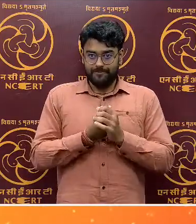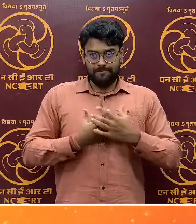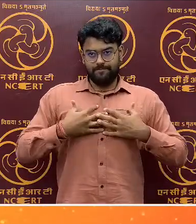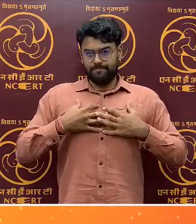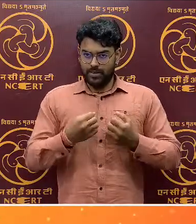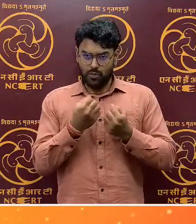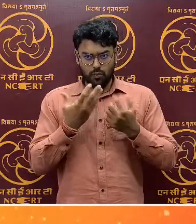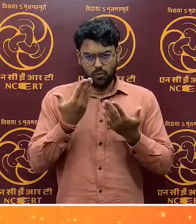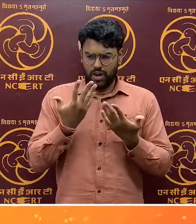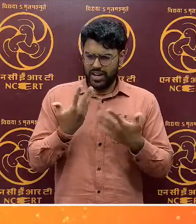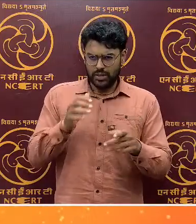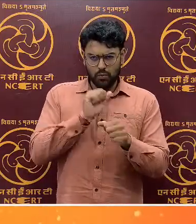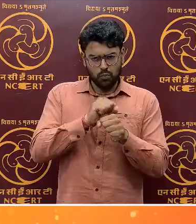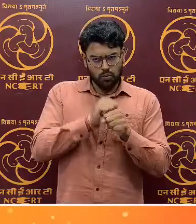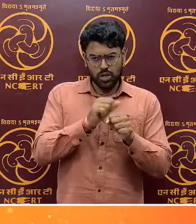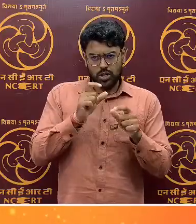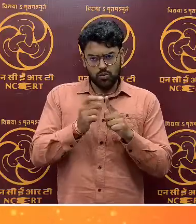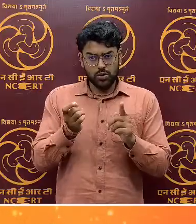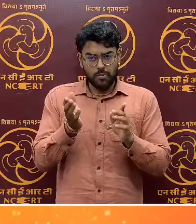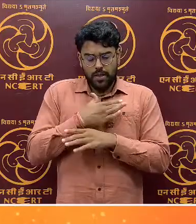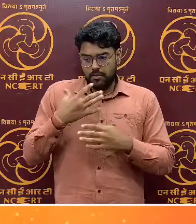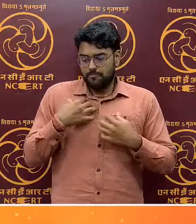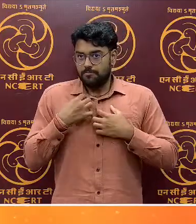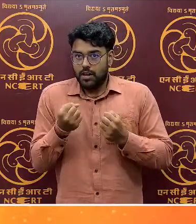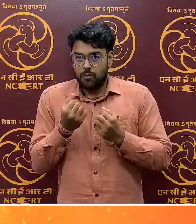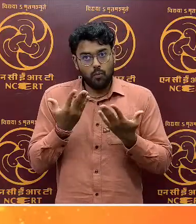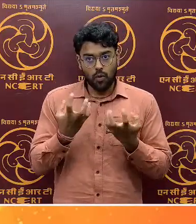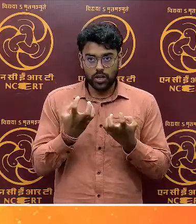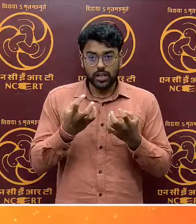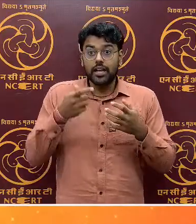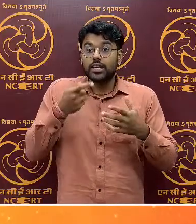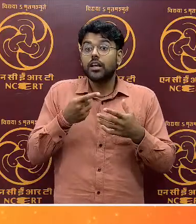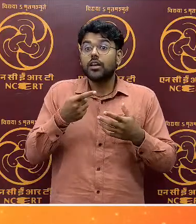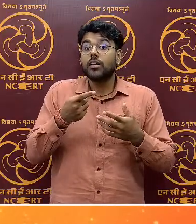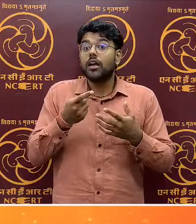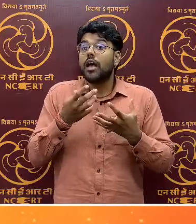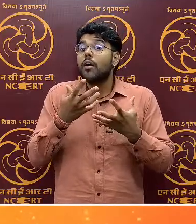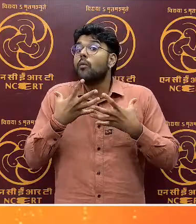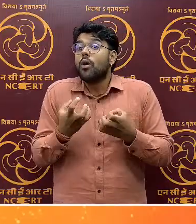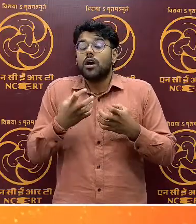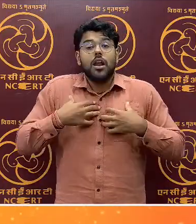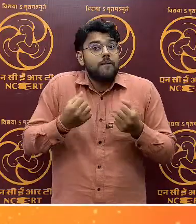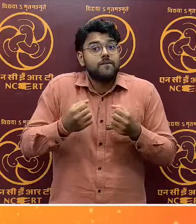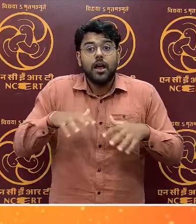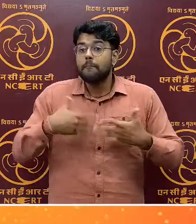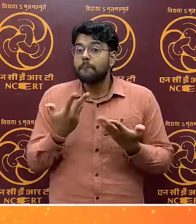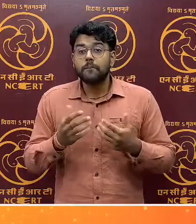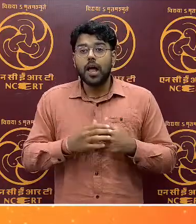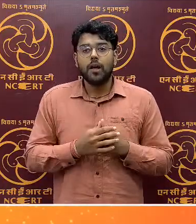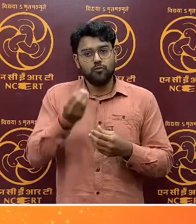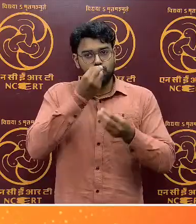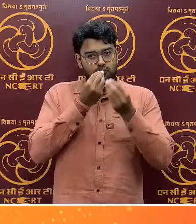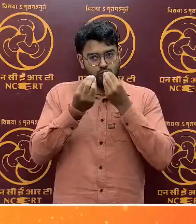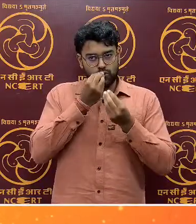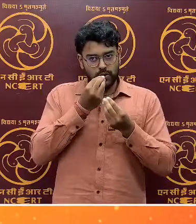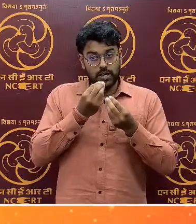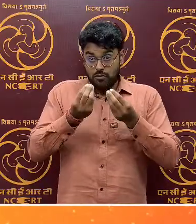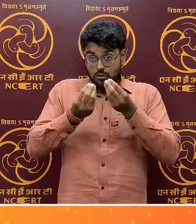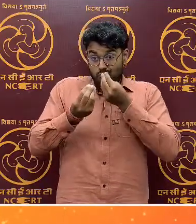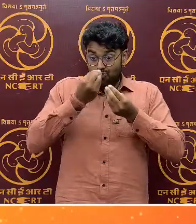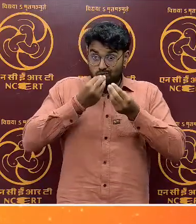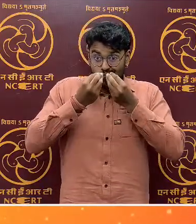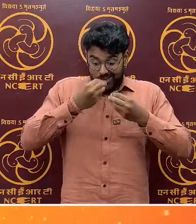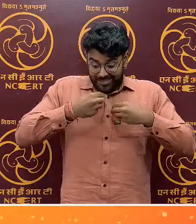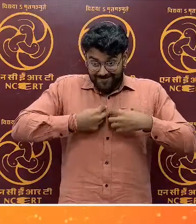do work. From where that energy is coming? From the food that we are eating. So, the digestive system, we eat